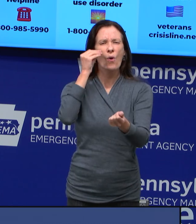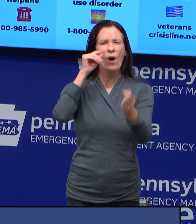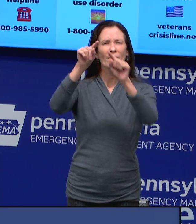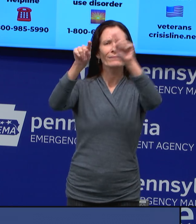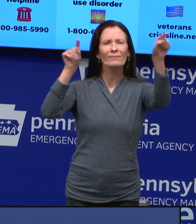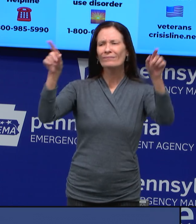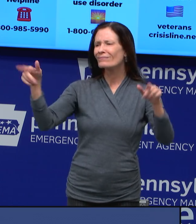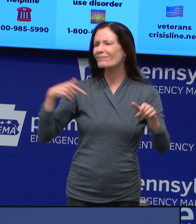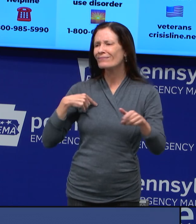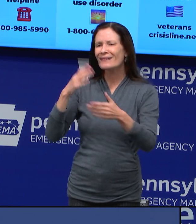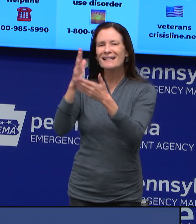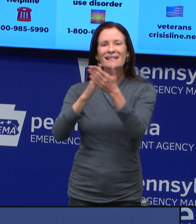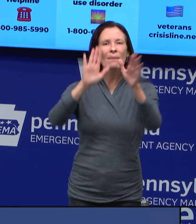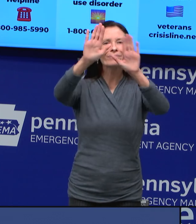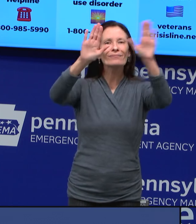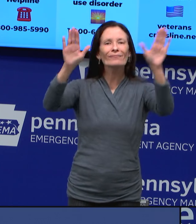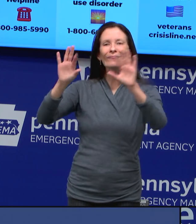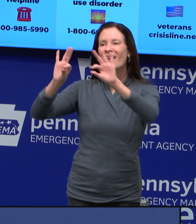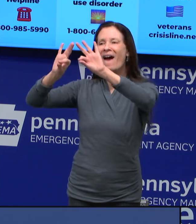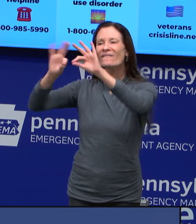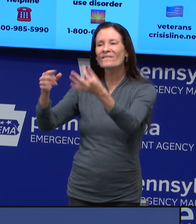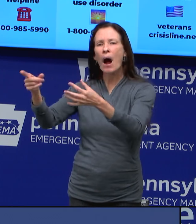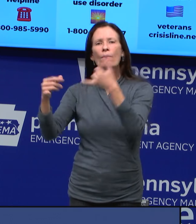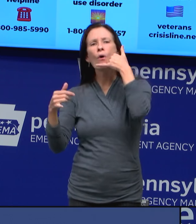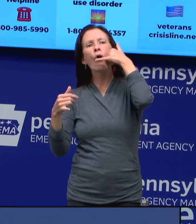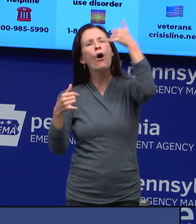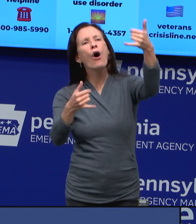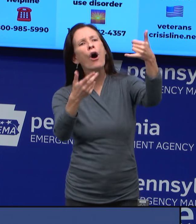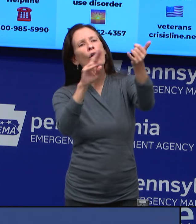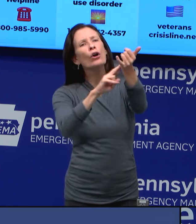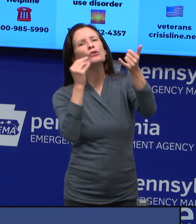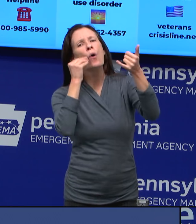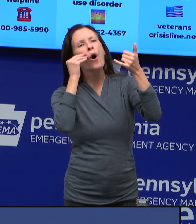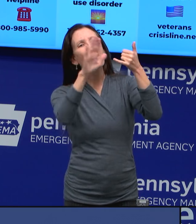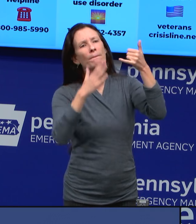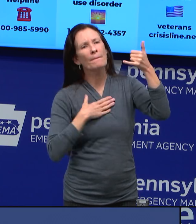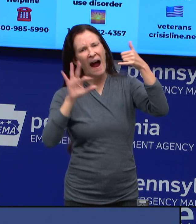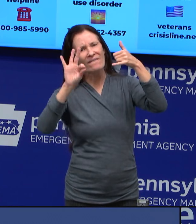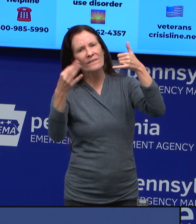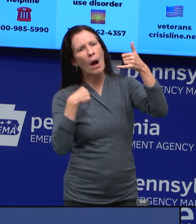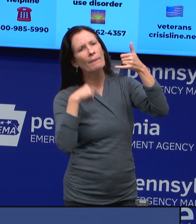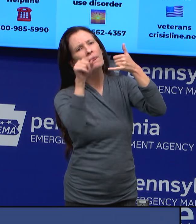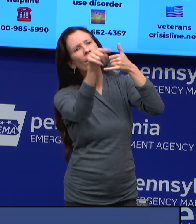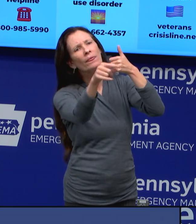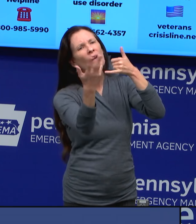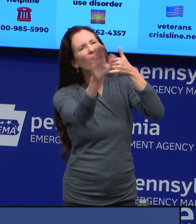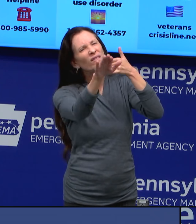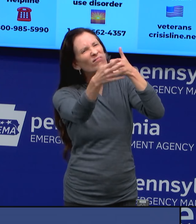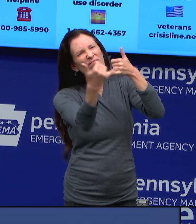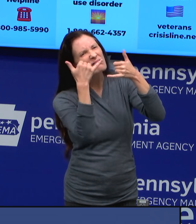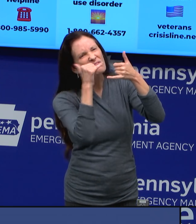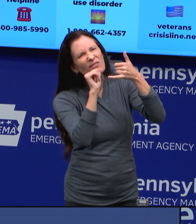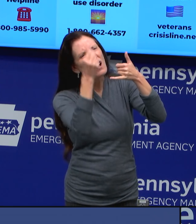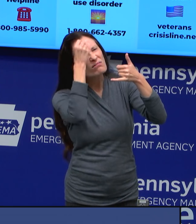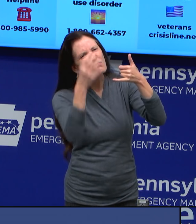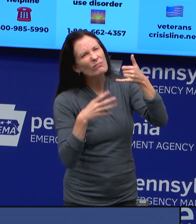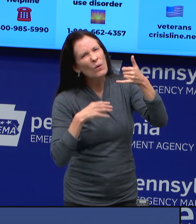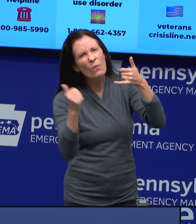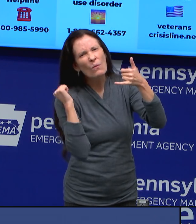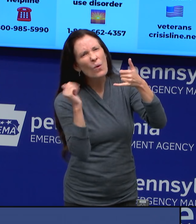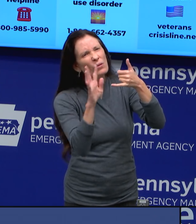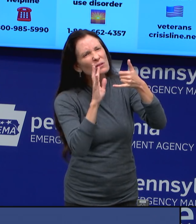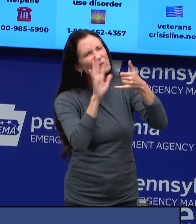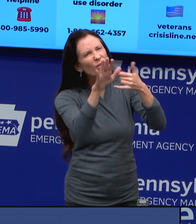status or about outbreaks at the facilities. Given that, do you plan to name specific nursing homes with outbreaks as other states have?